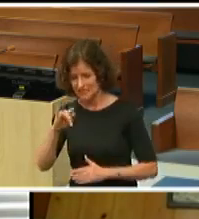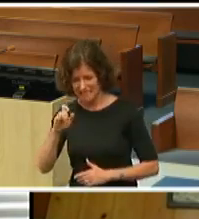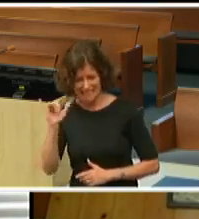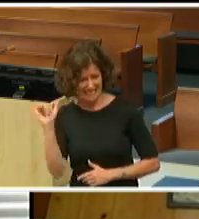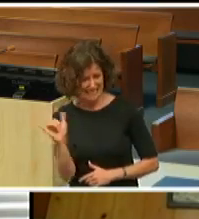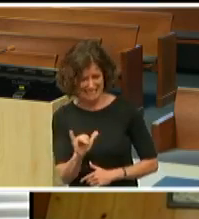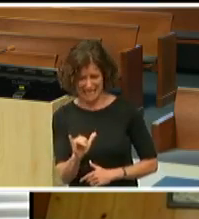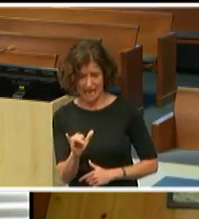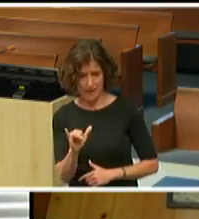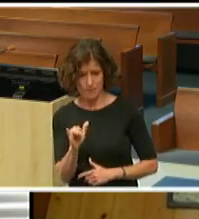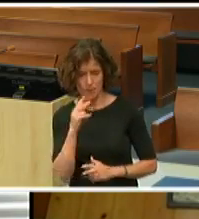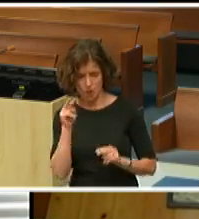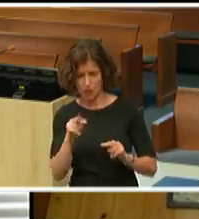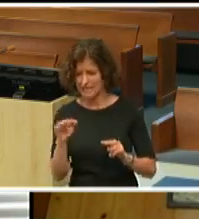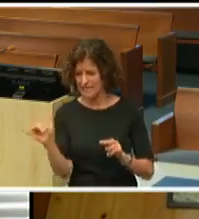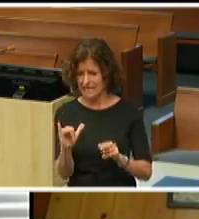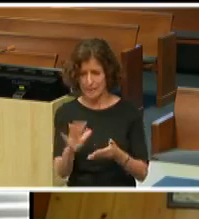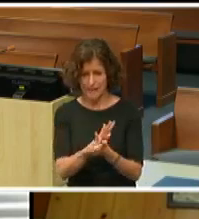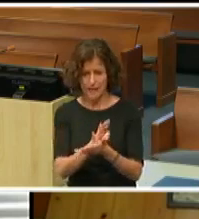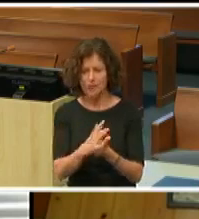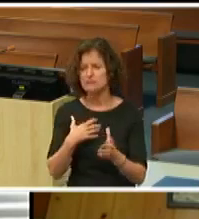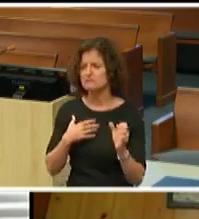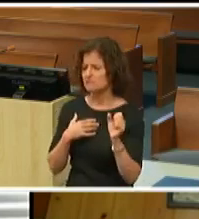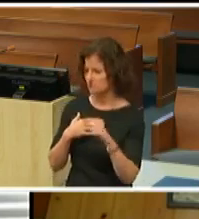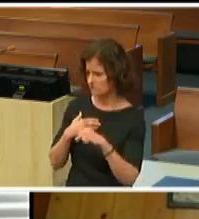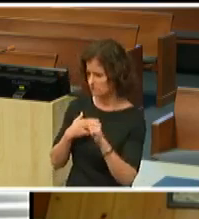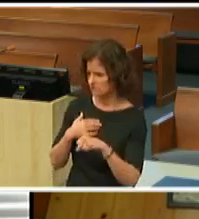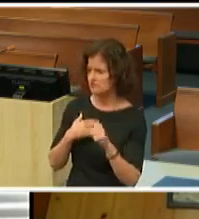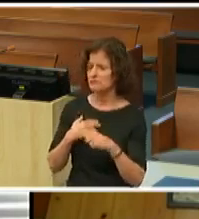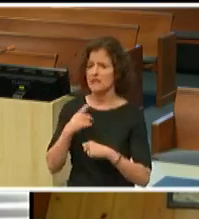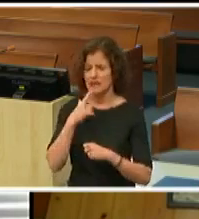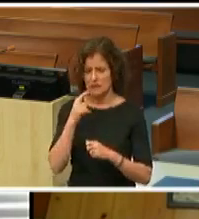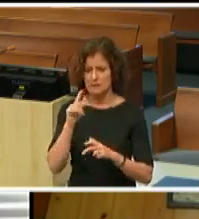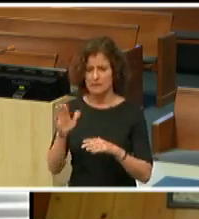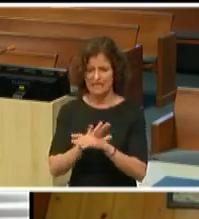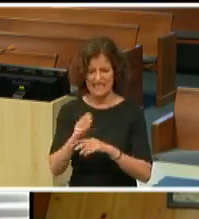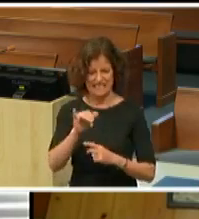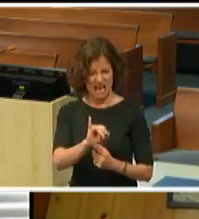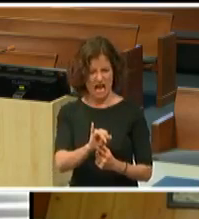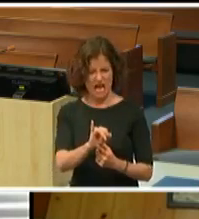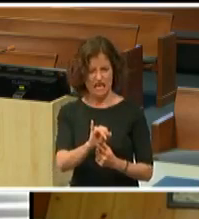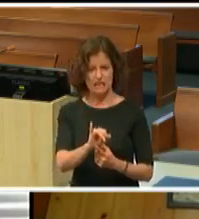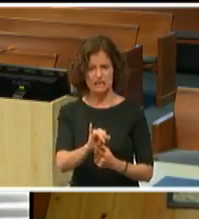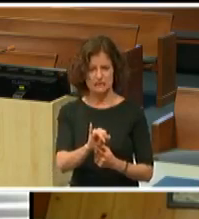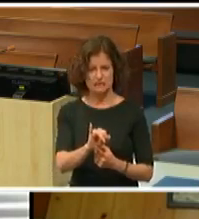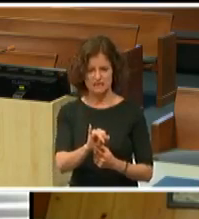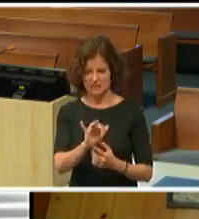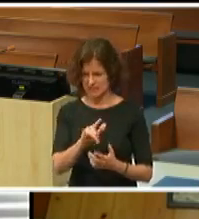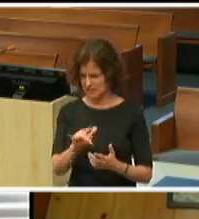And then the, yes, yeah, and mm-hmm, the realtors and the business associated with that, that's I? Yes.